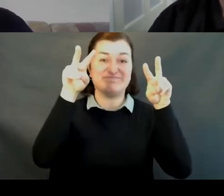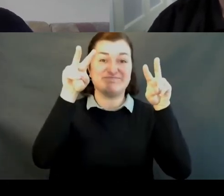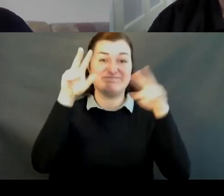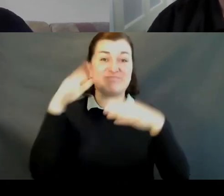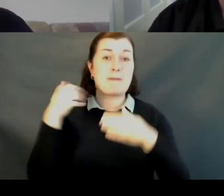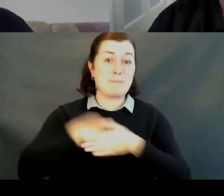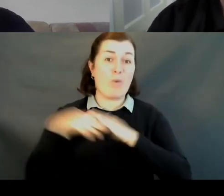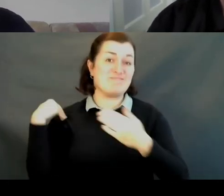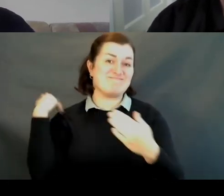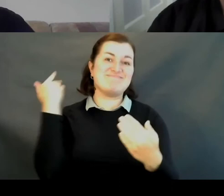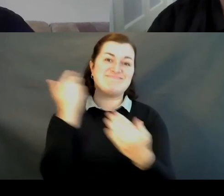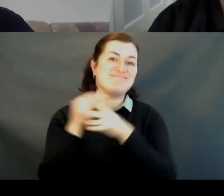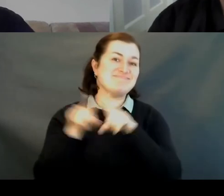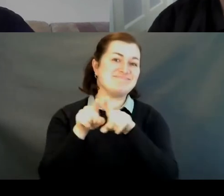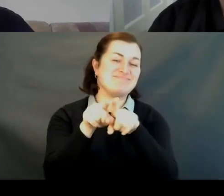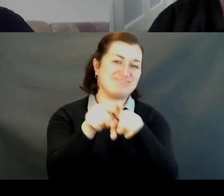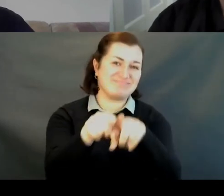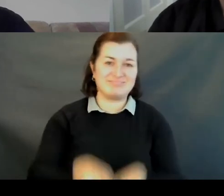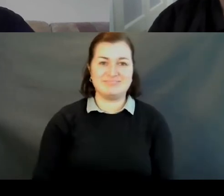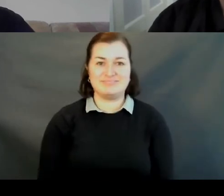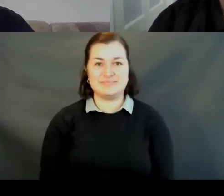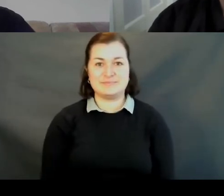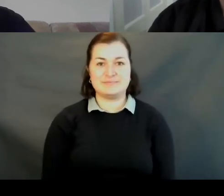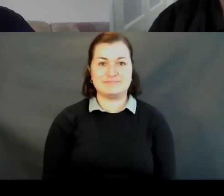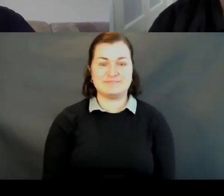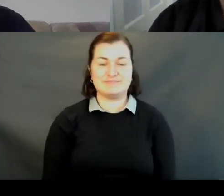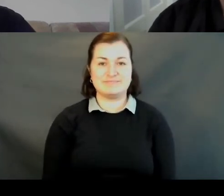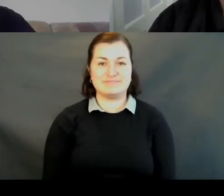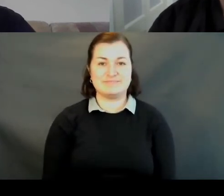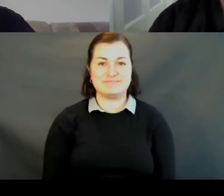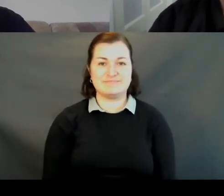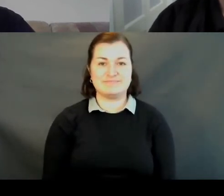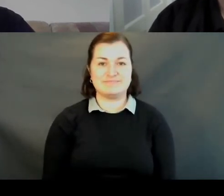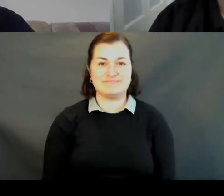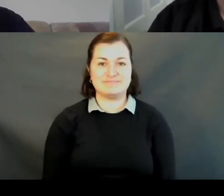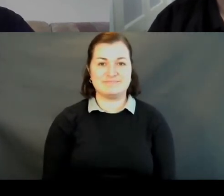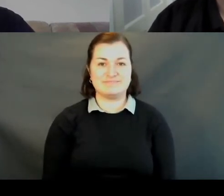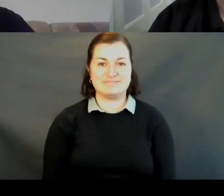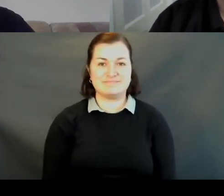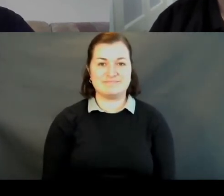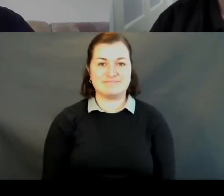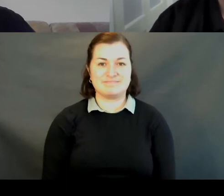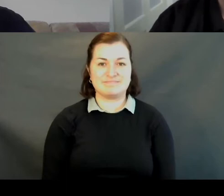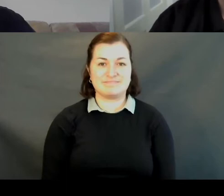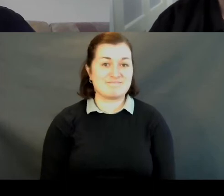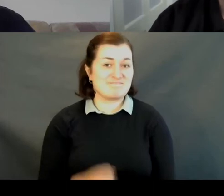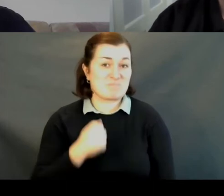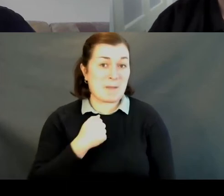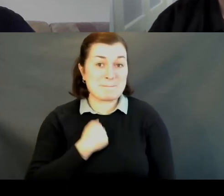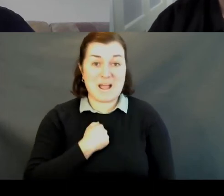So I would almost say that that's something for me is, my sight loss is second nature to me